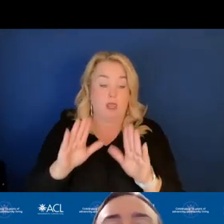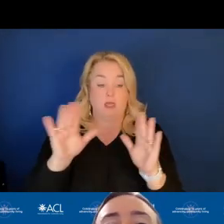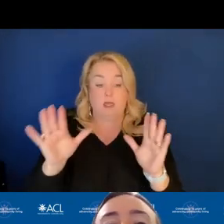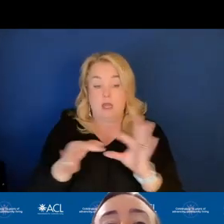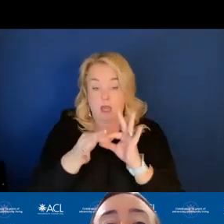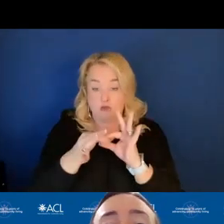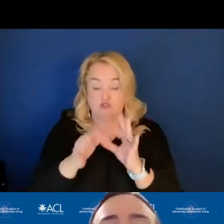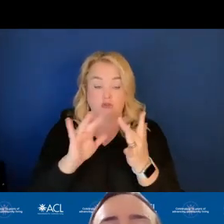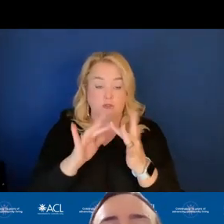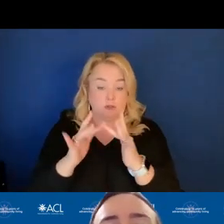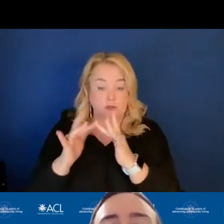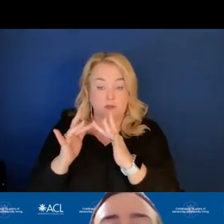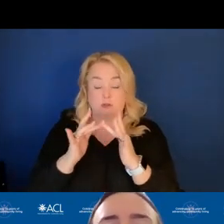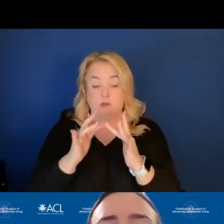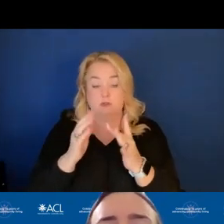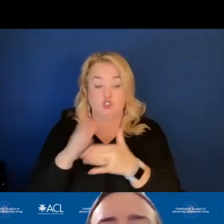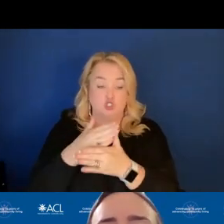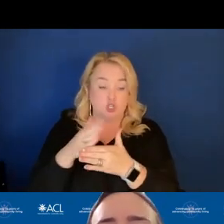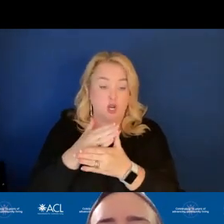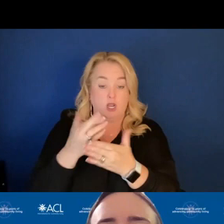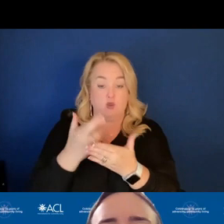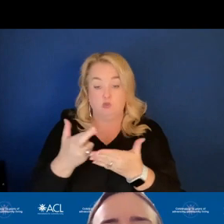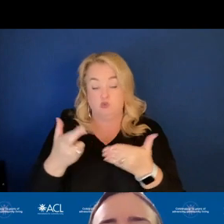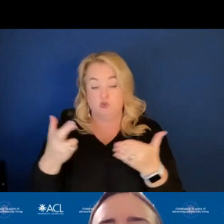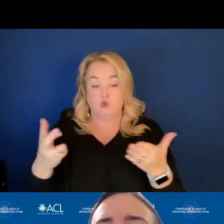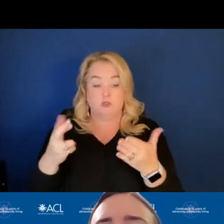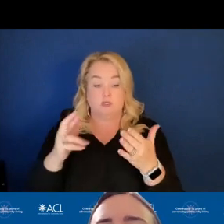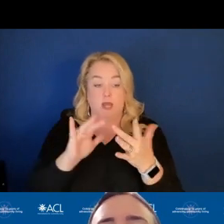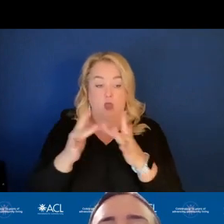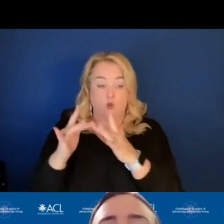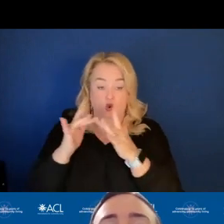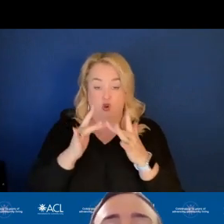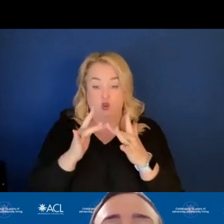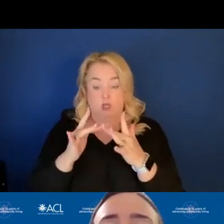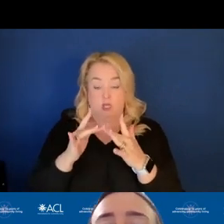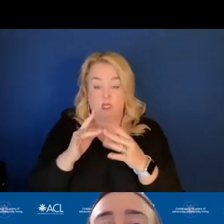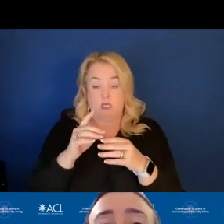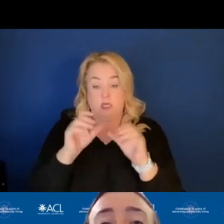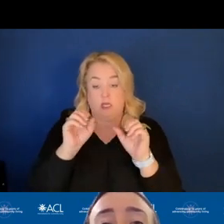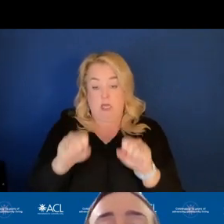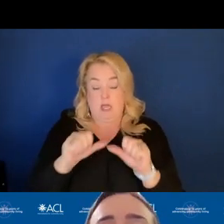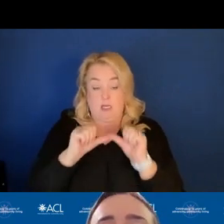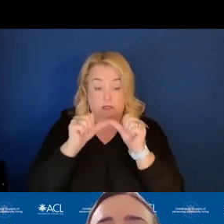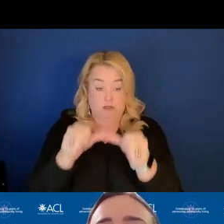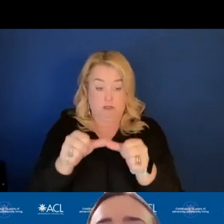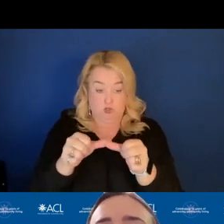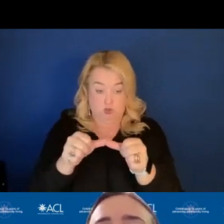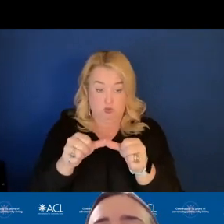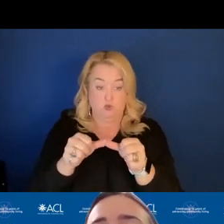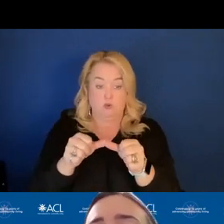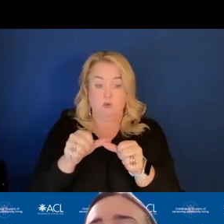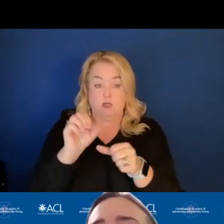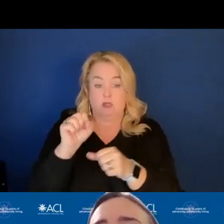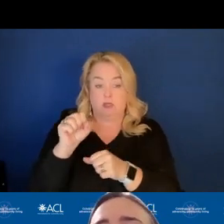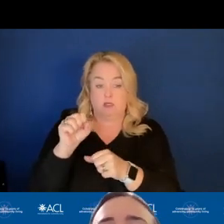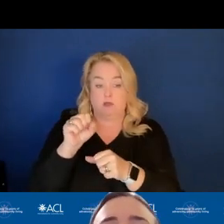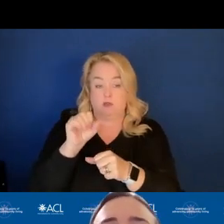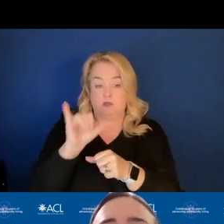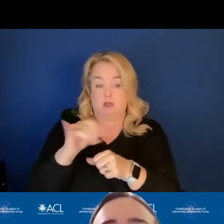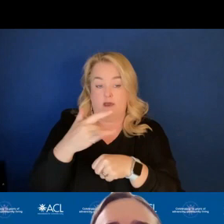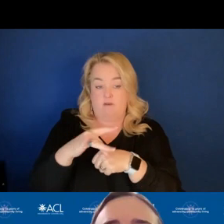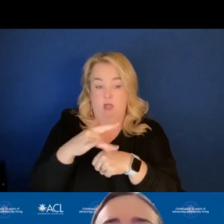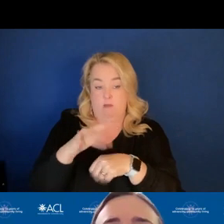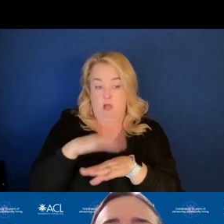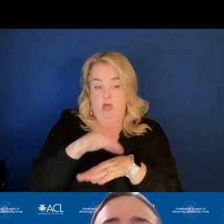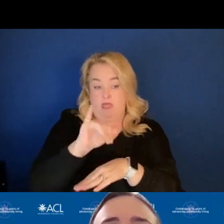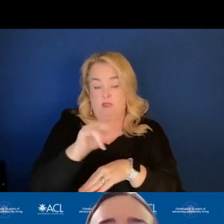resource sharing and networking that is happening in the chat during this summit can continue, and there's space for that on this hub. So